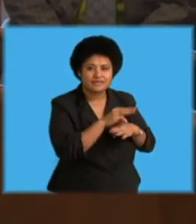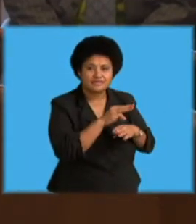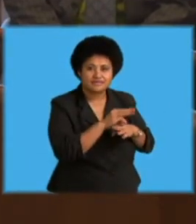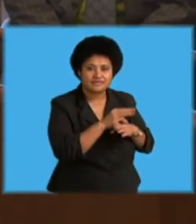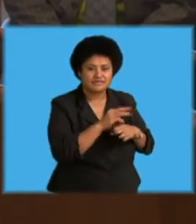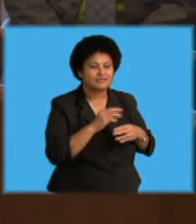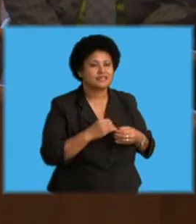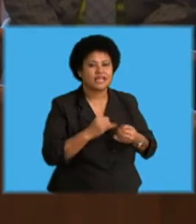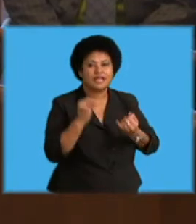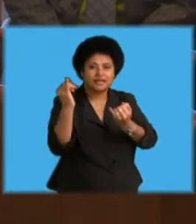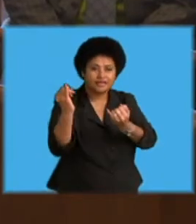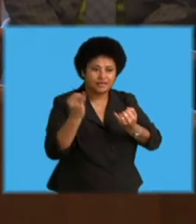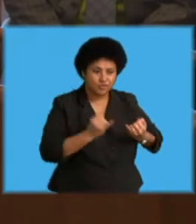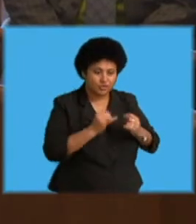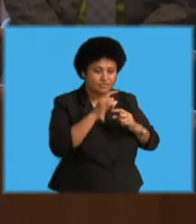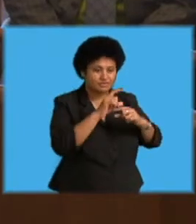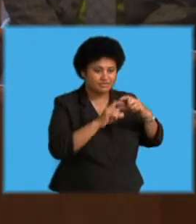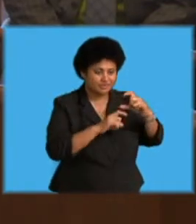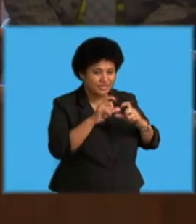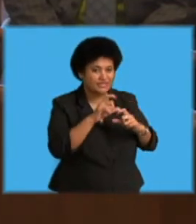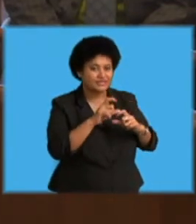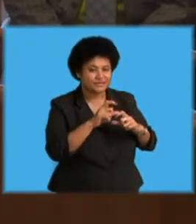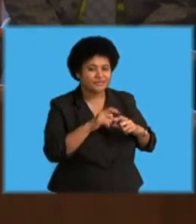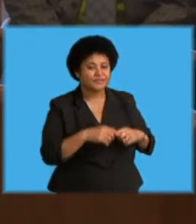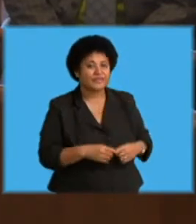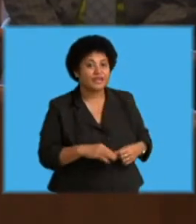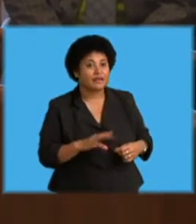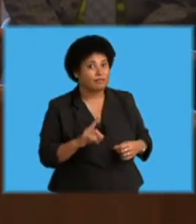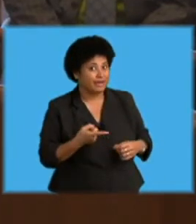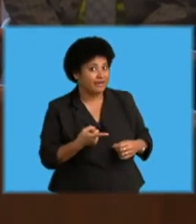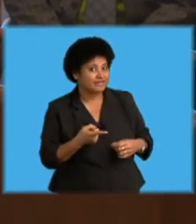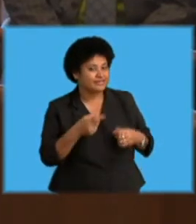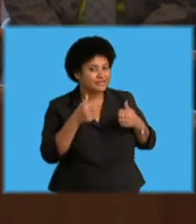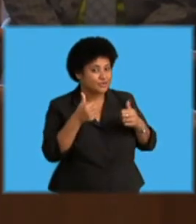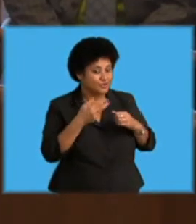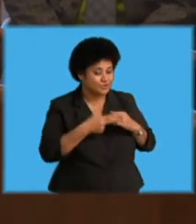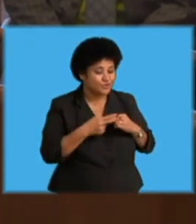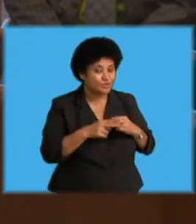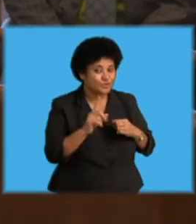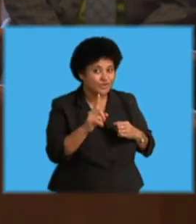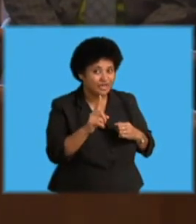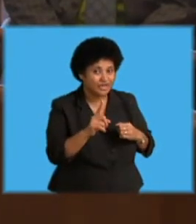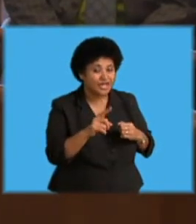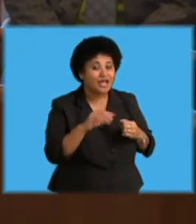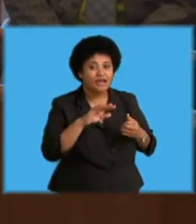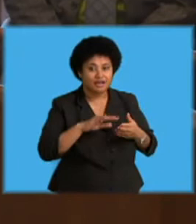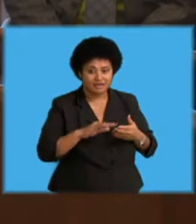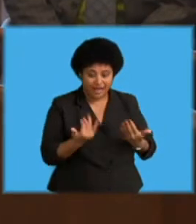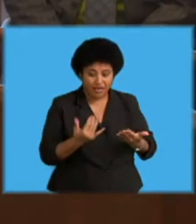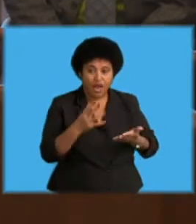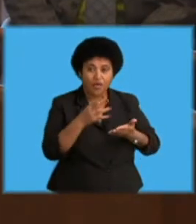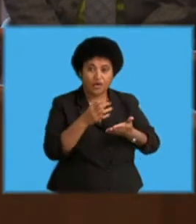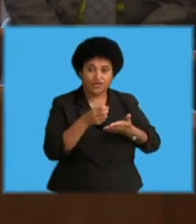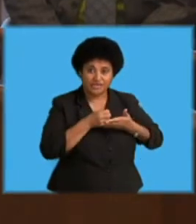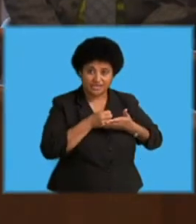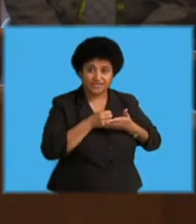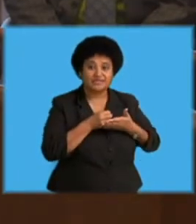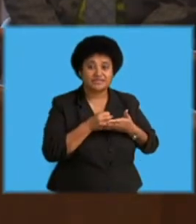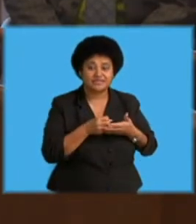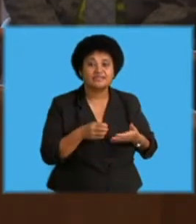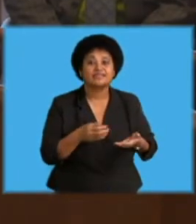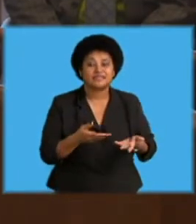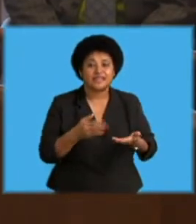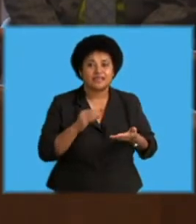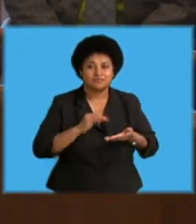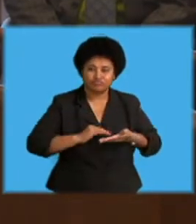capacity. The good news, Madam Speaker, is that our reserves has risen to an all-time high of